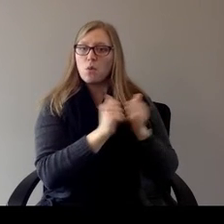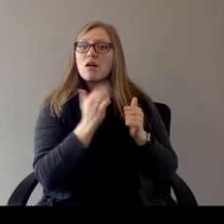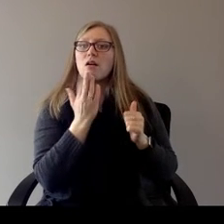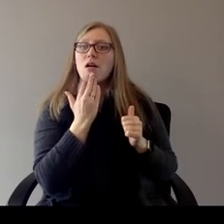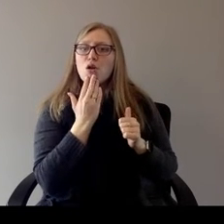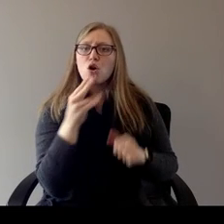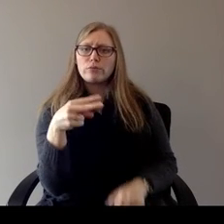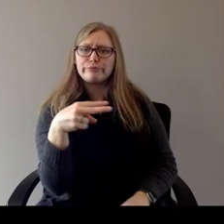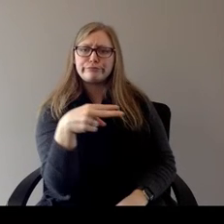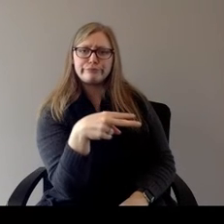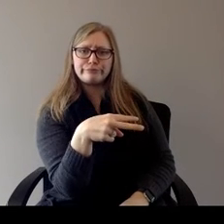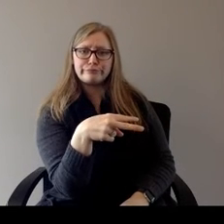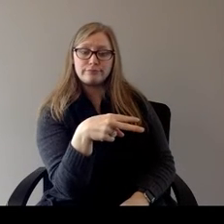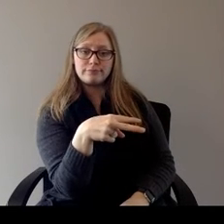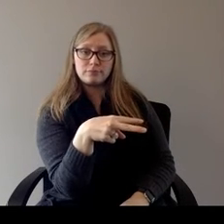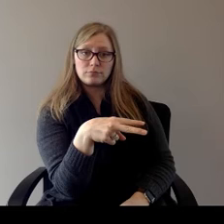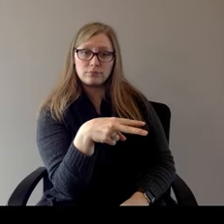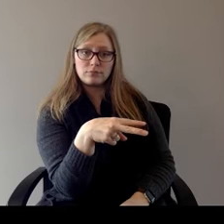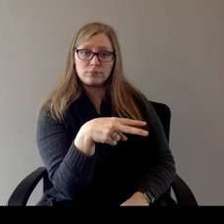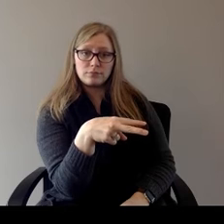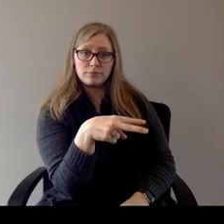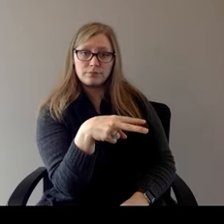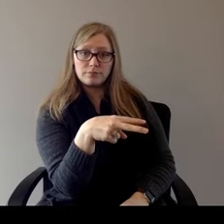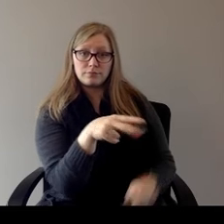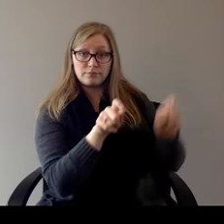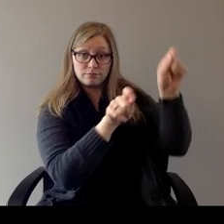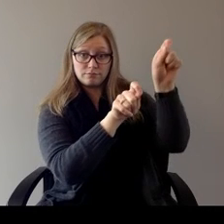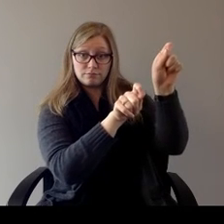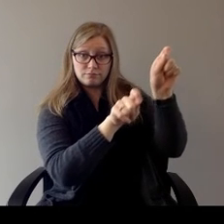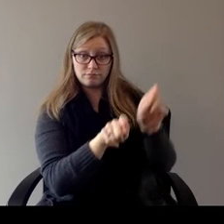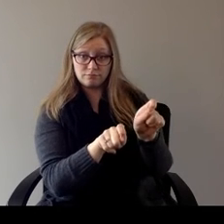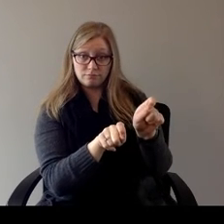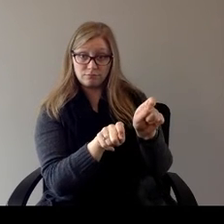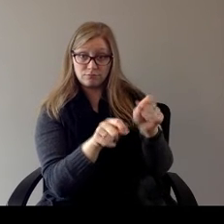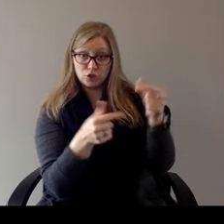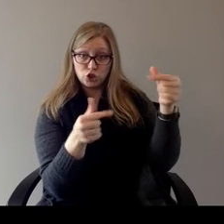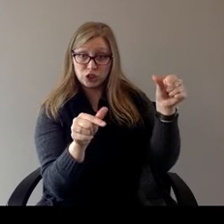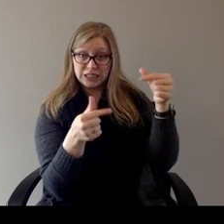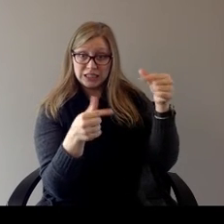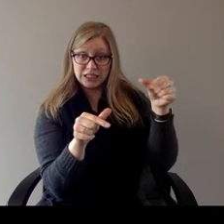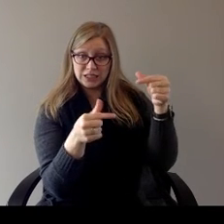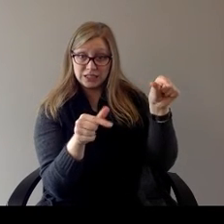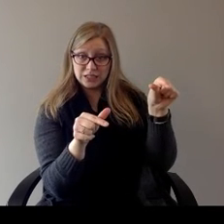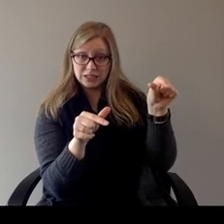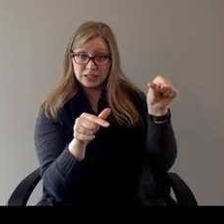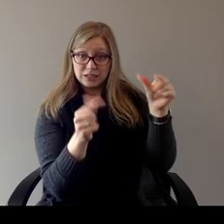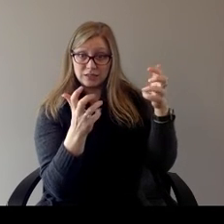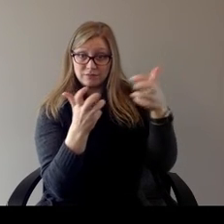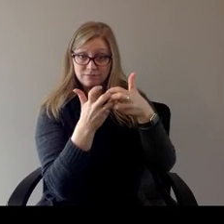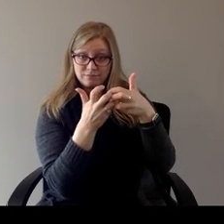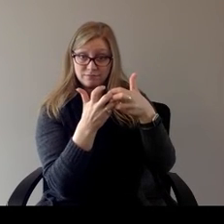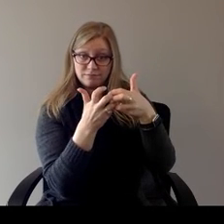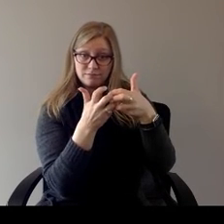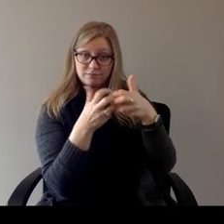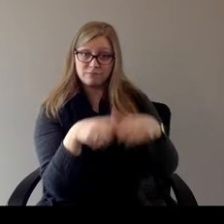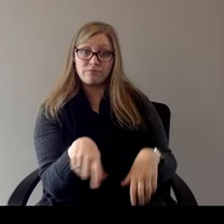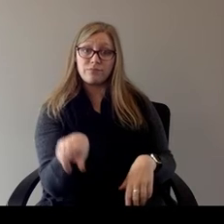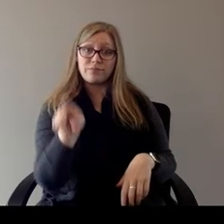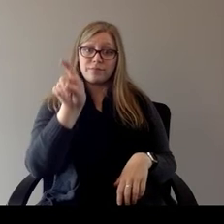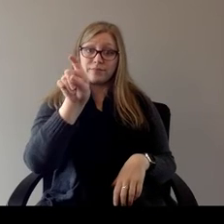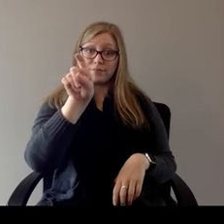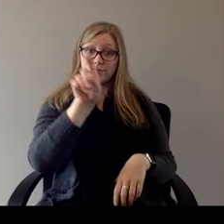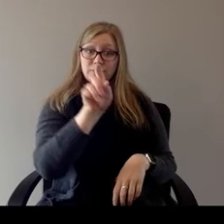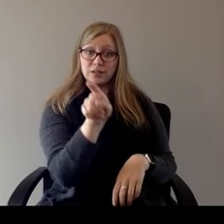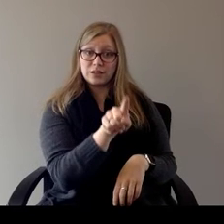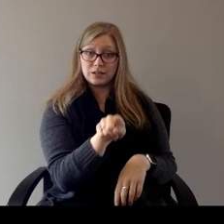it's got two tick marks just like WZ. So I'll mark those in green. And then XZ has one